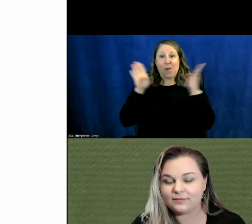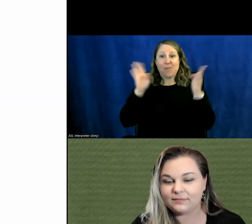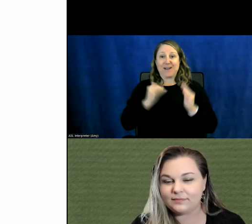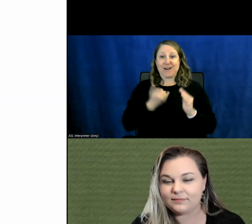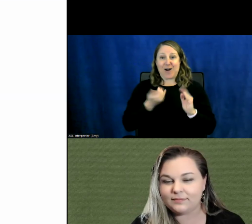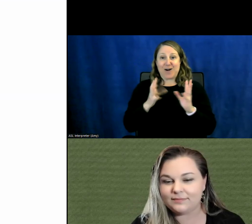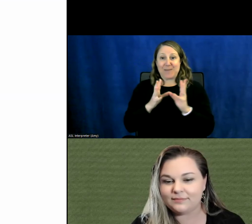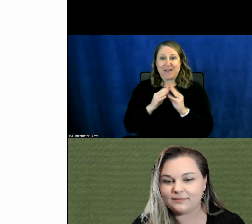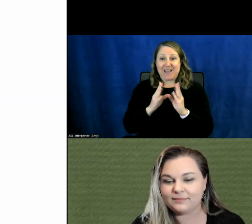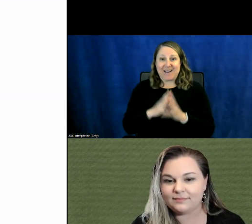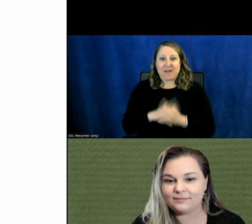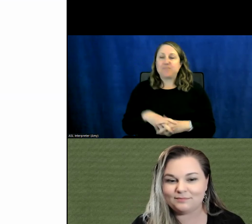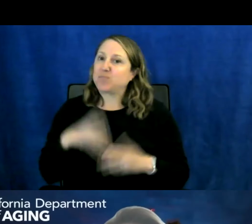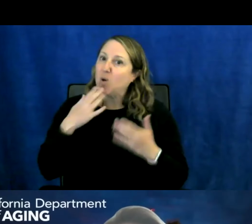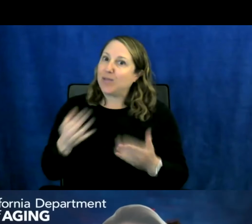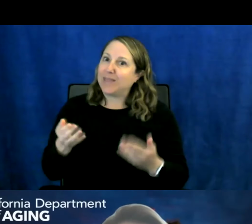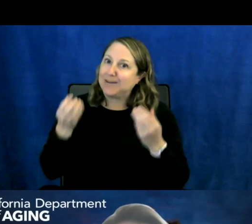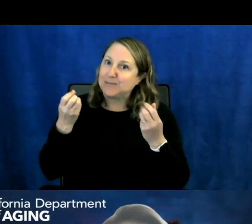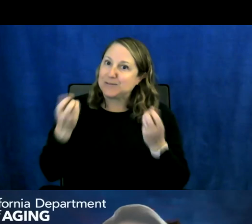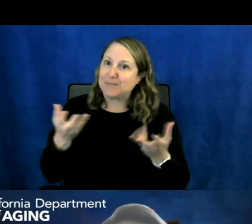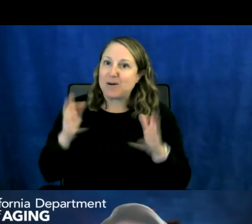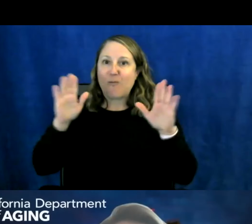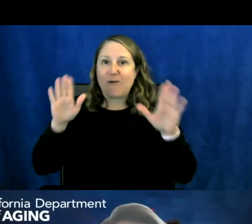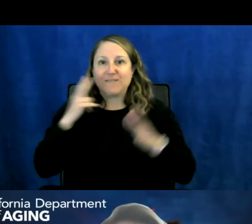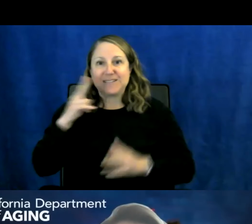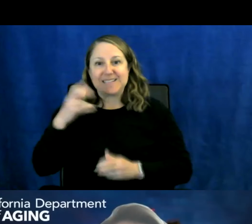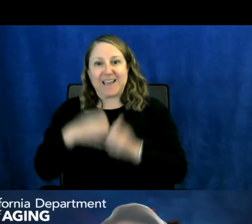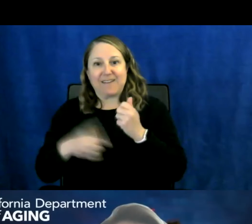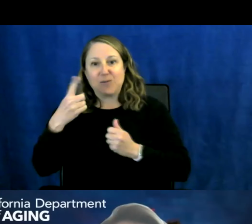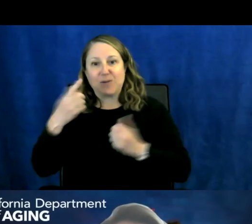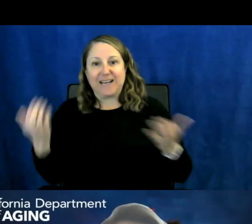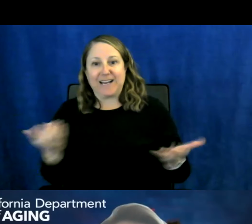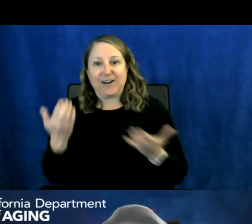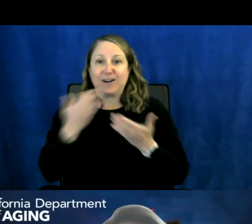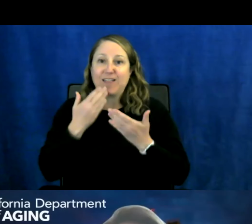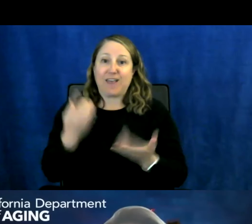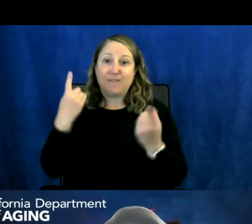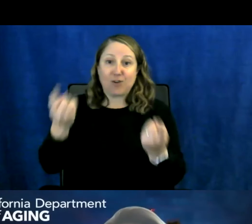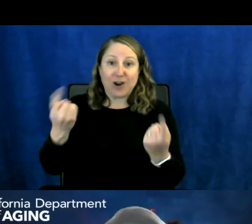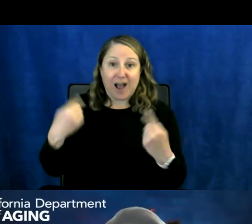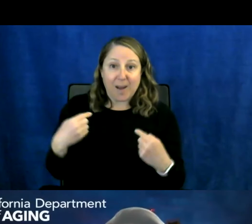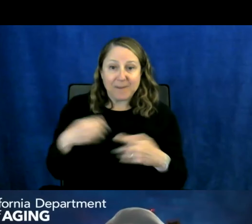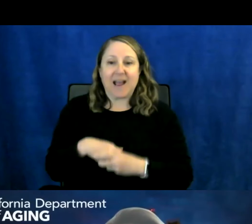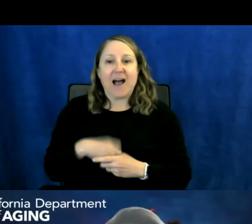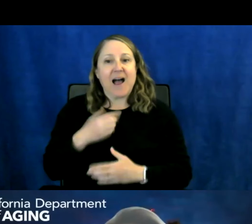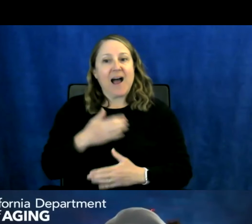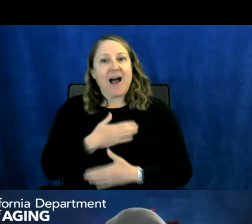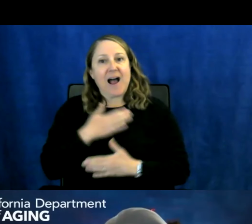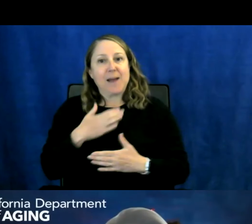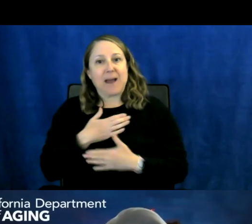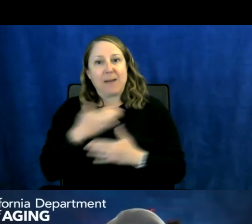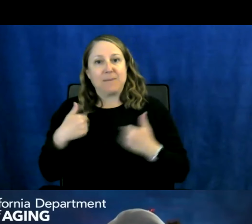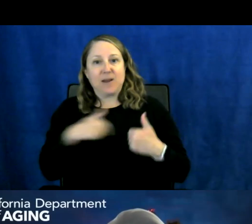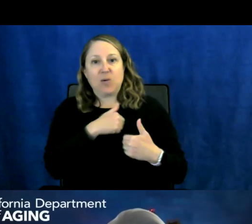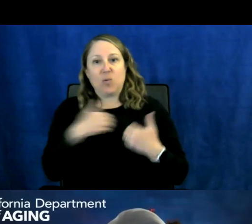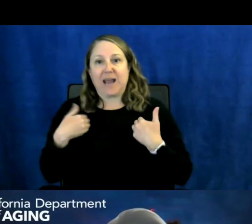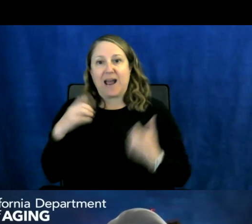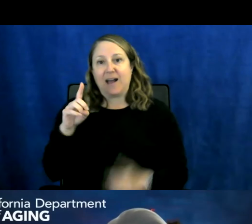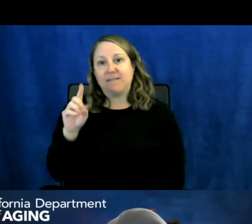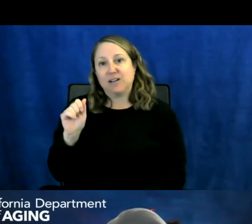thank you so much. It's wonderful to see everybody here. Thank you all for being here. But I'm really pleased that we have been joined by Darcy Delgado,